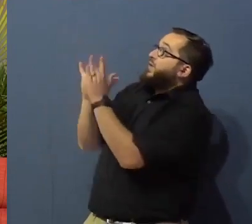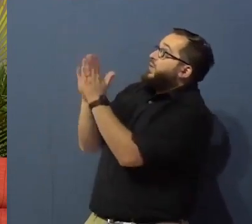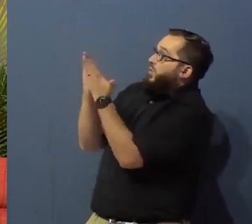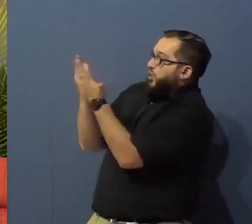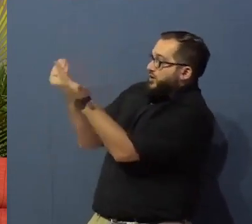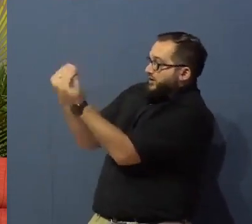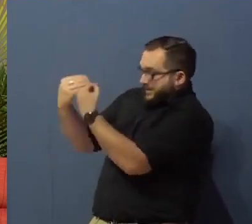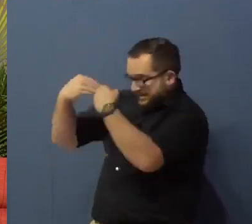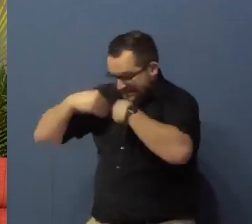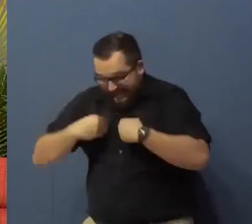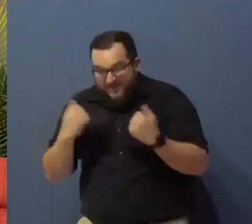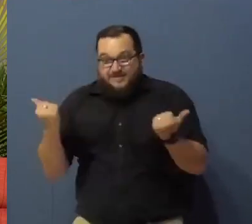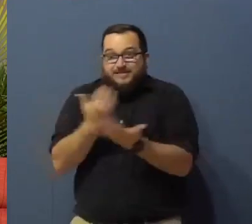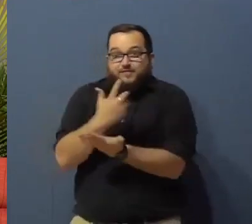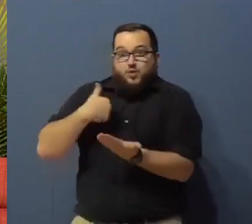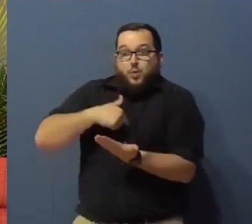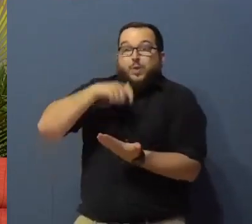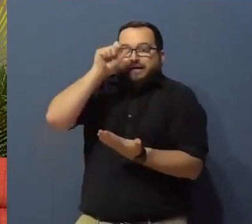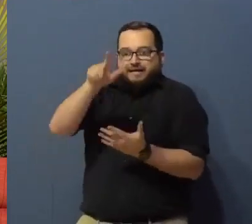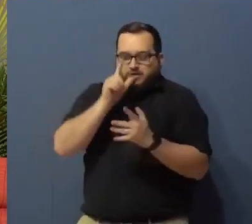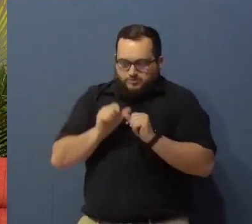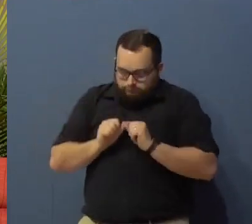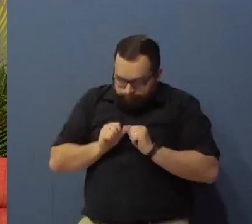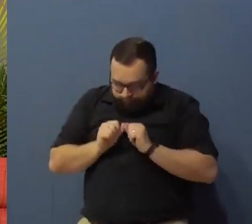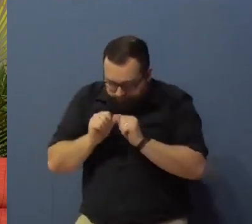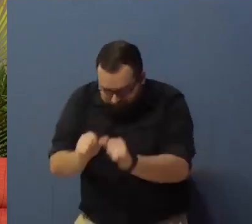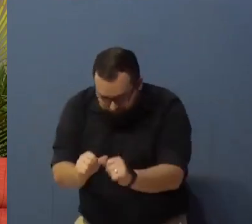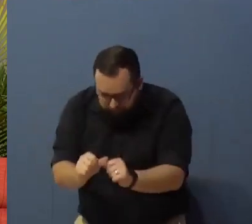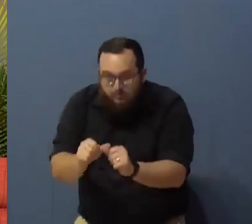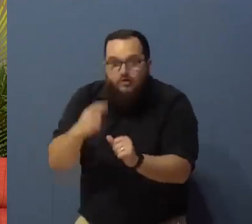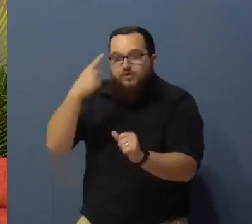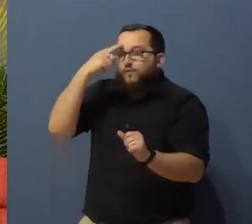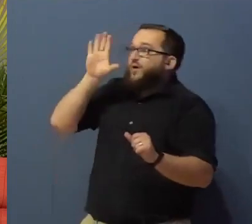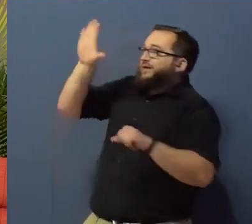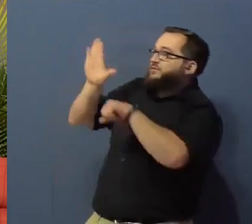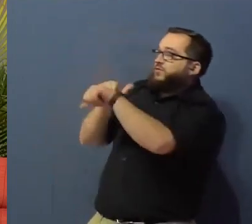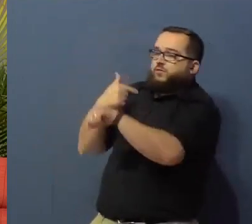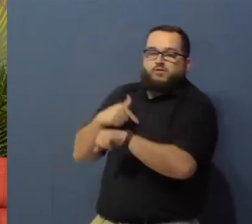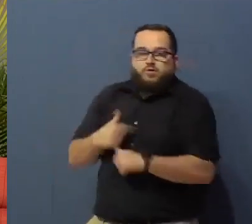to run the race that God has given us in this age.